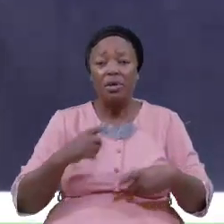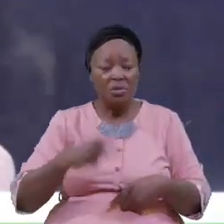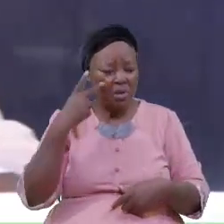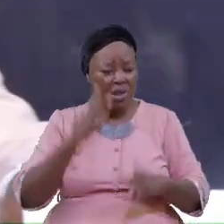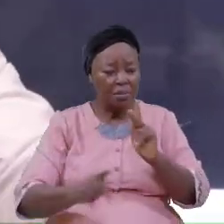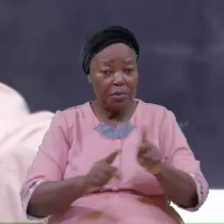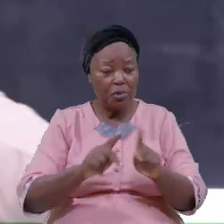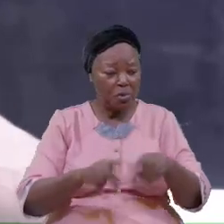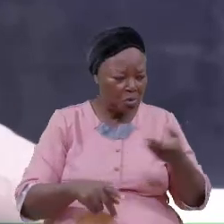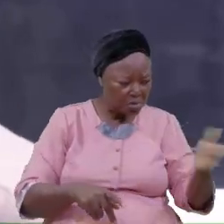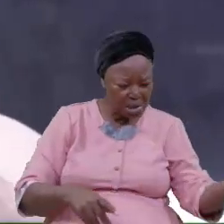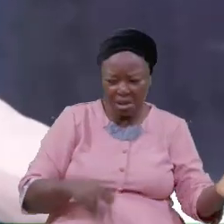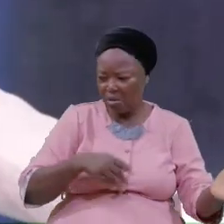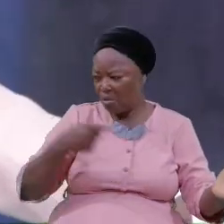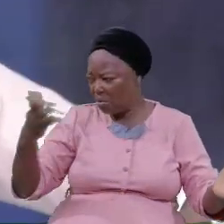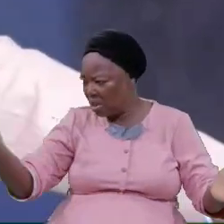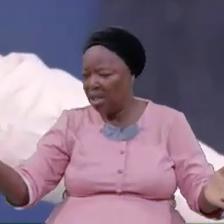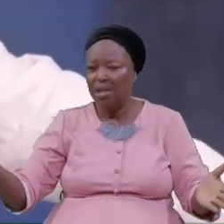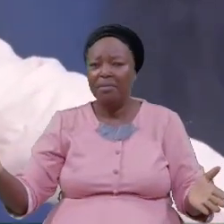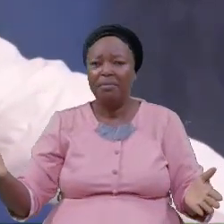way and go that way.